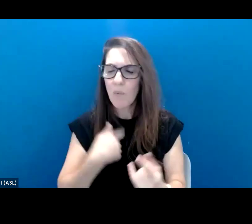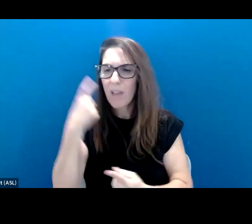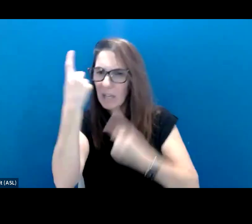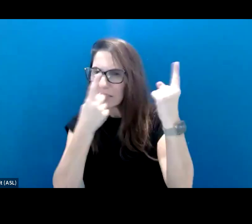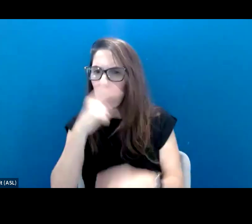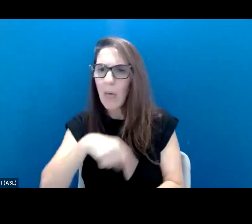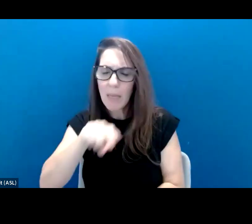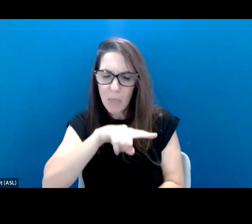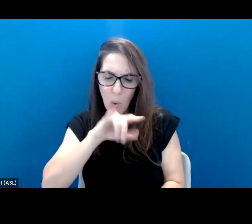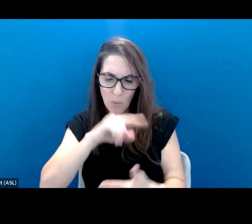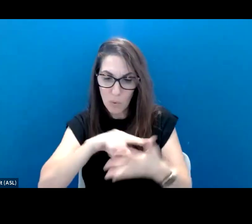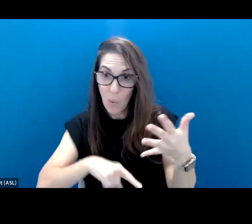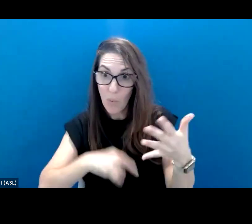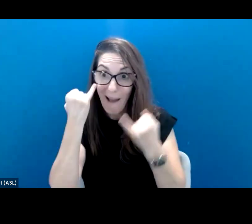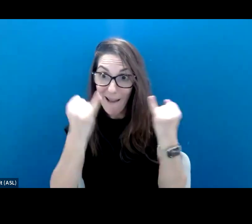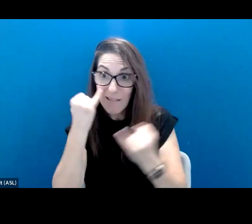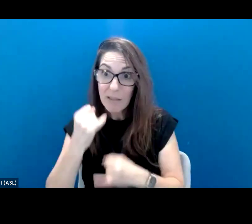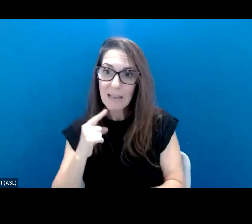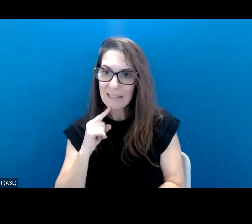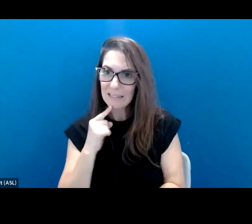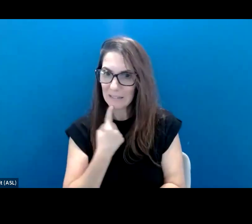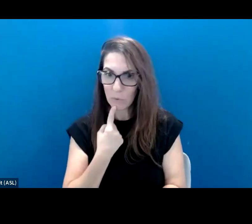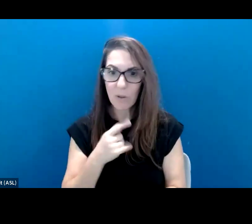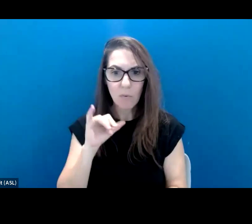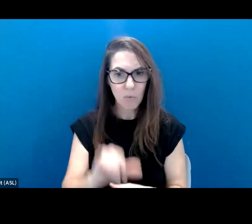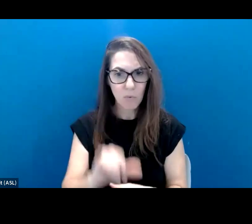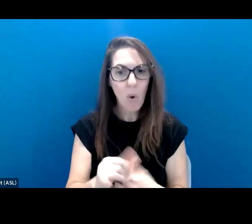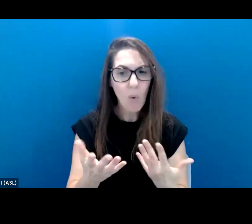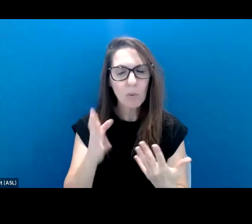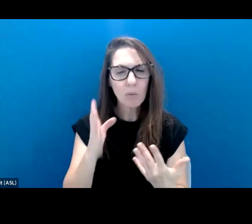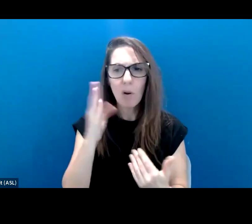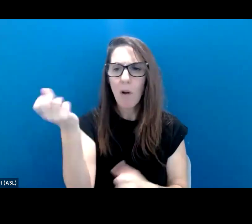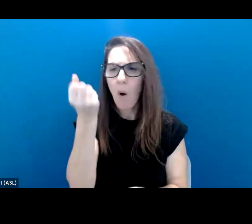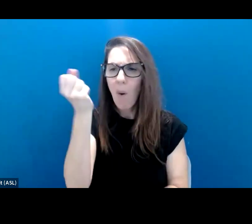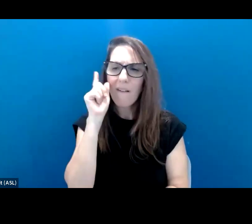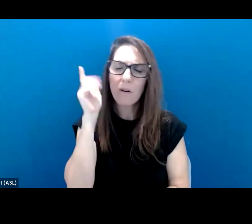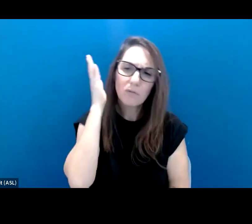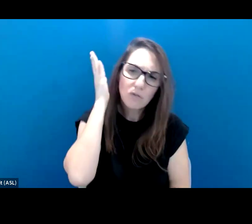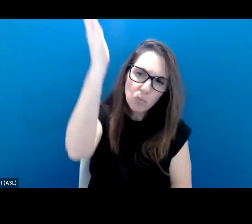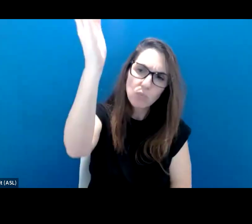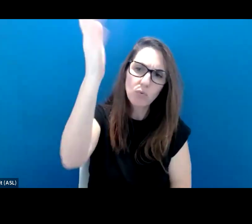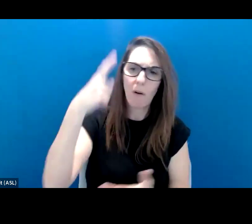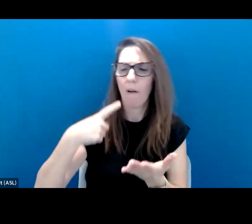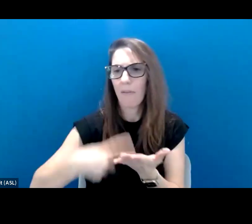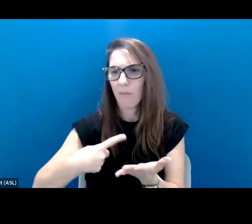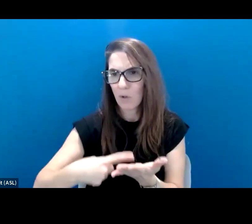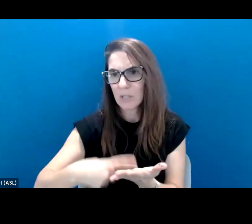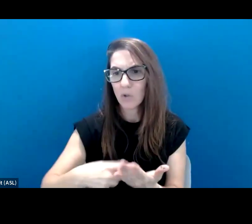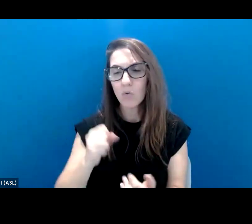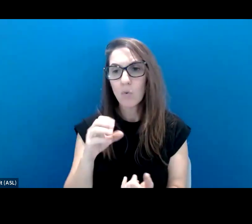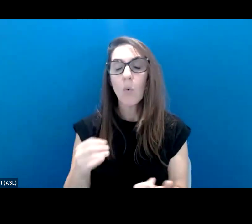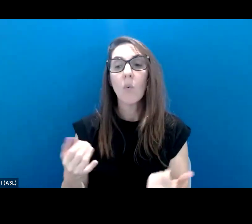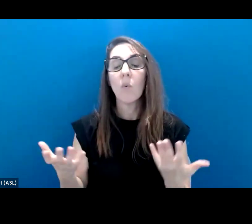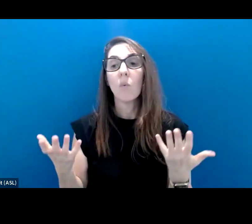are being held in abeyance for a future conversation. So with that,